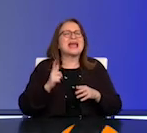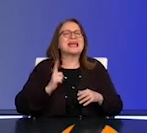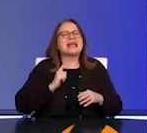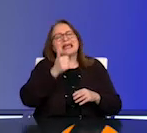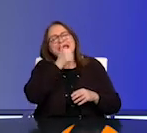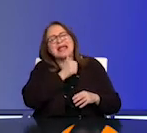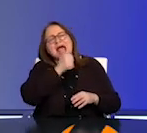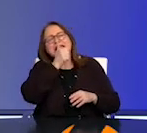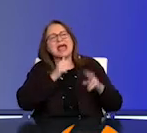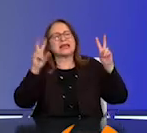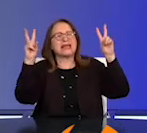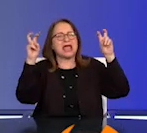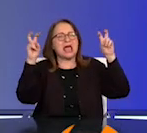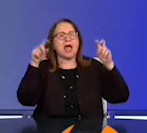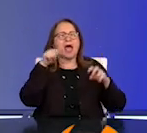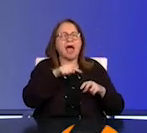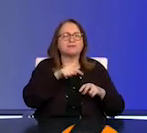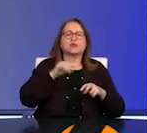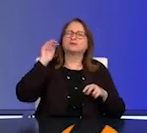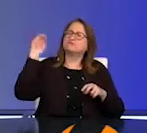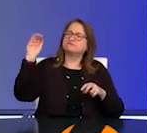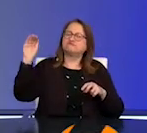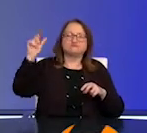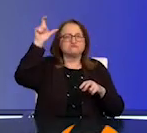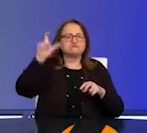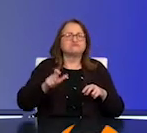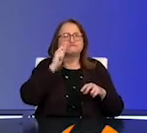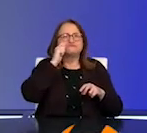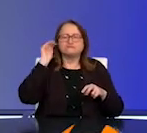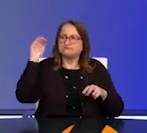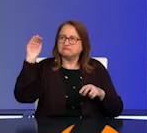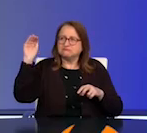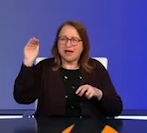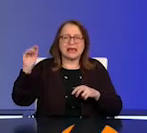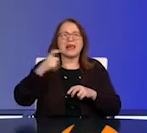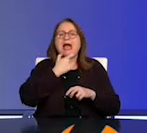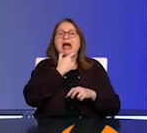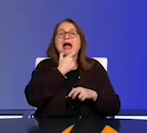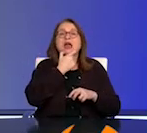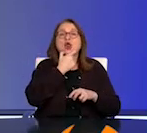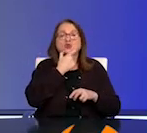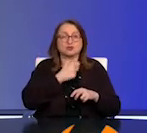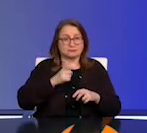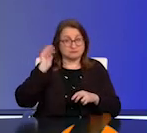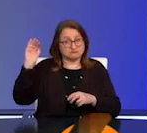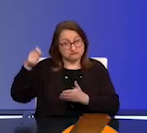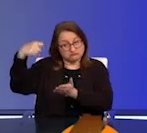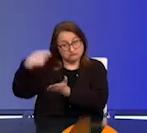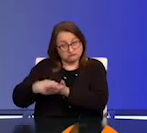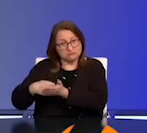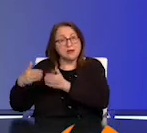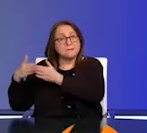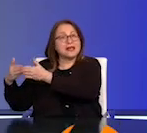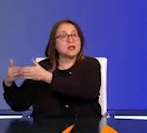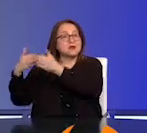by a certain Captain Hastings, to aid the Greeks in their struggle. In joining